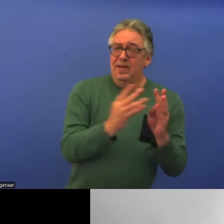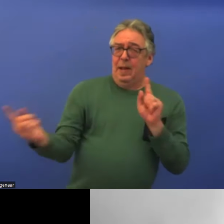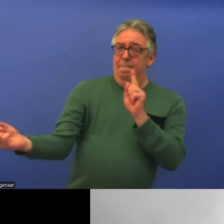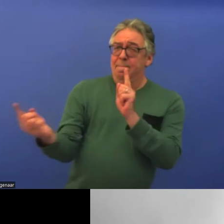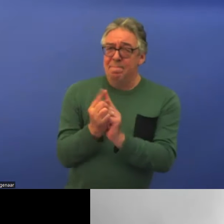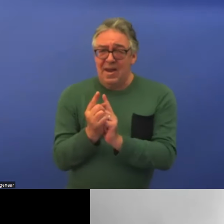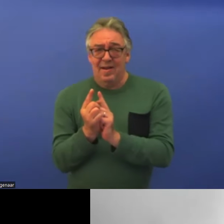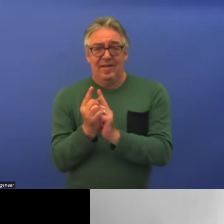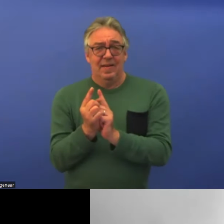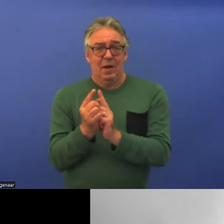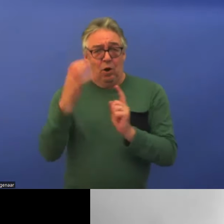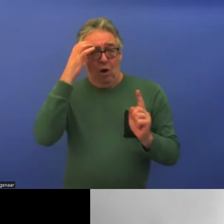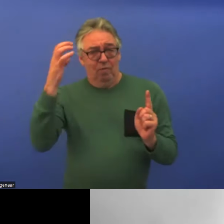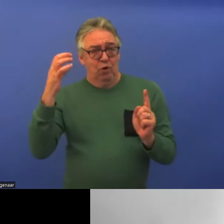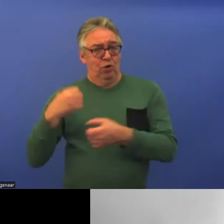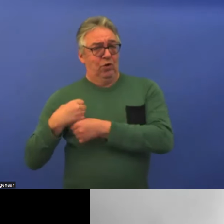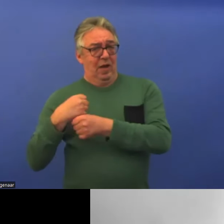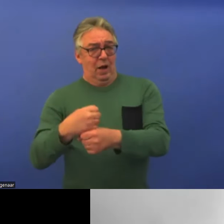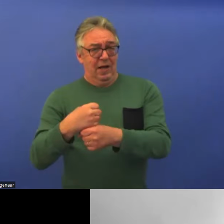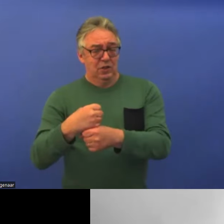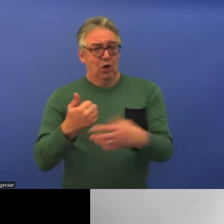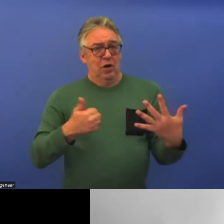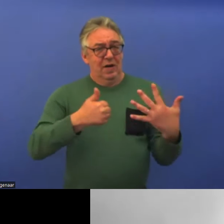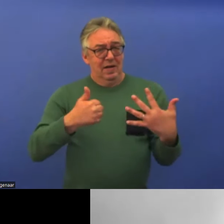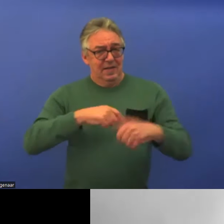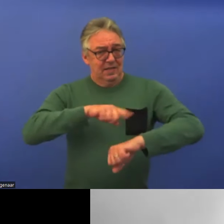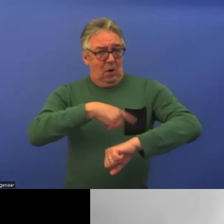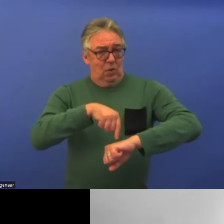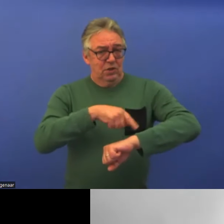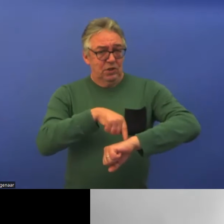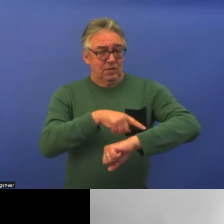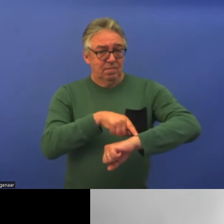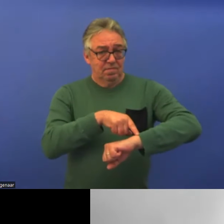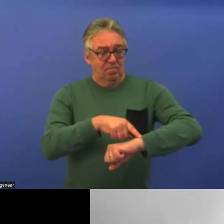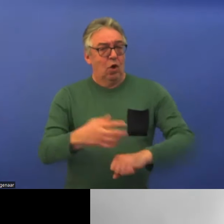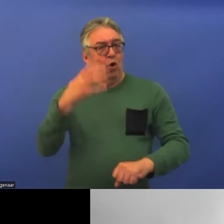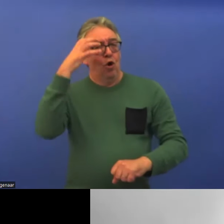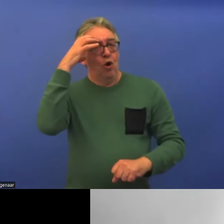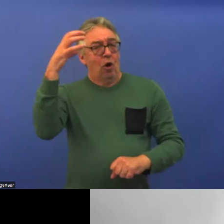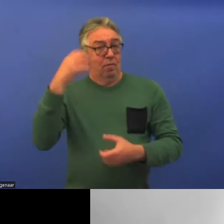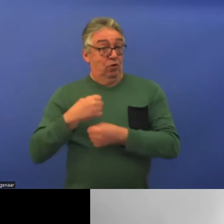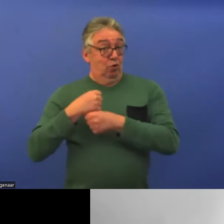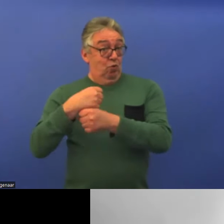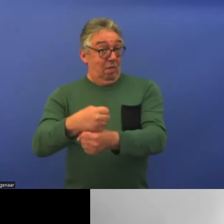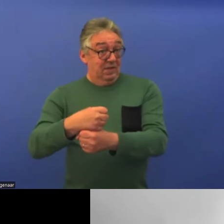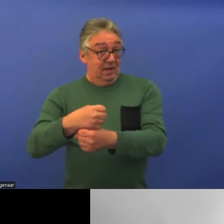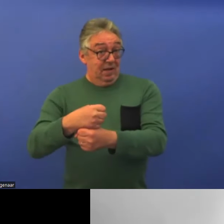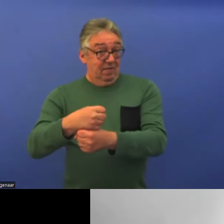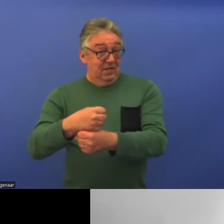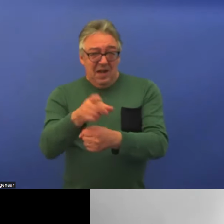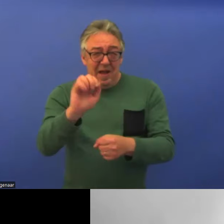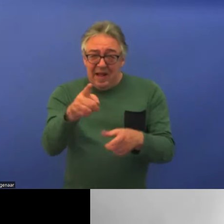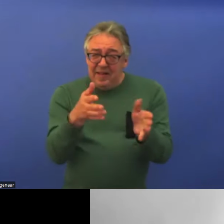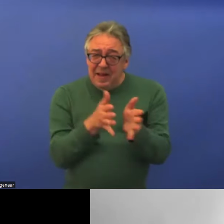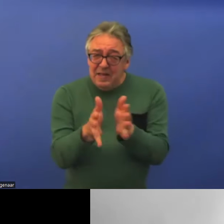these 6 hours were for organizations or government representatives. I think, Juan Ignacio, if you can clarify